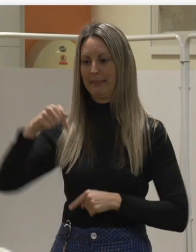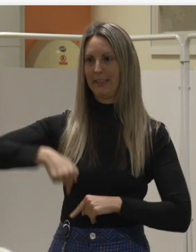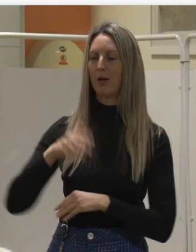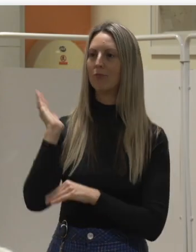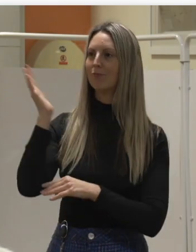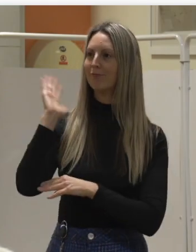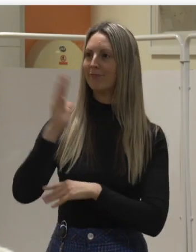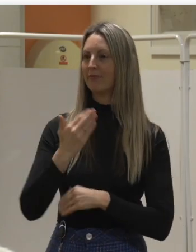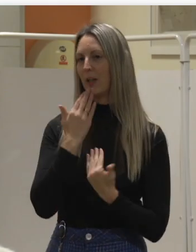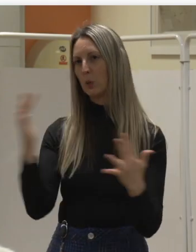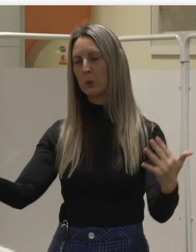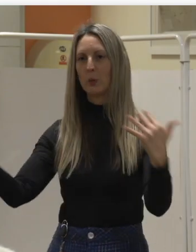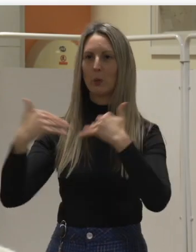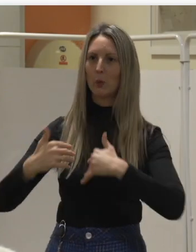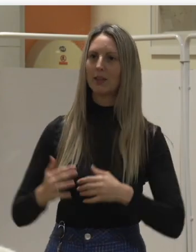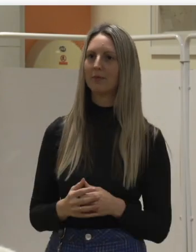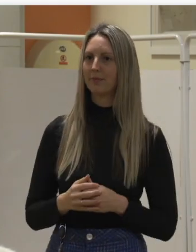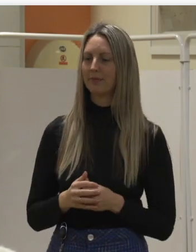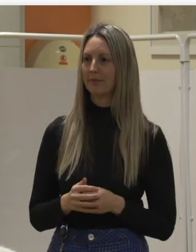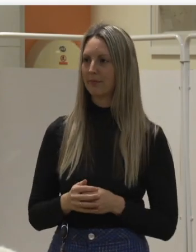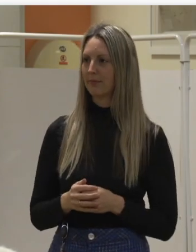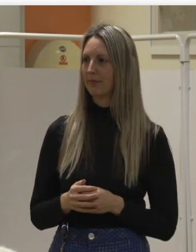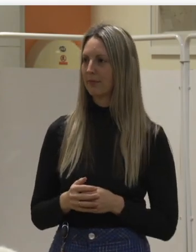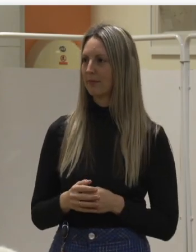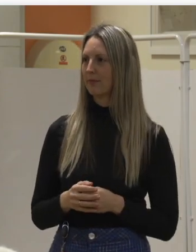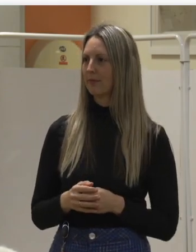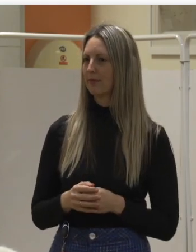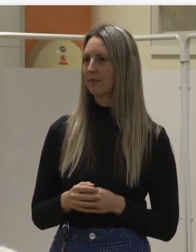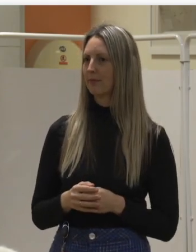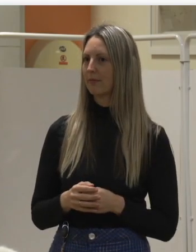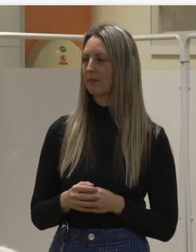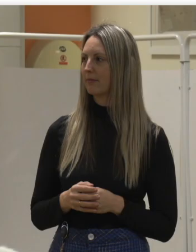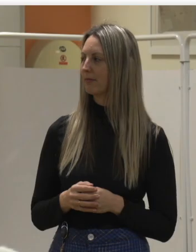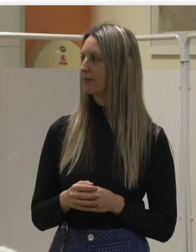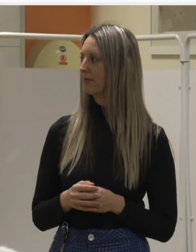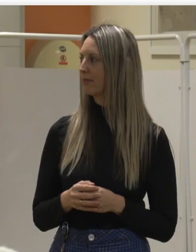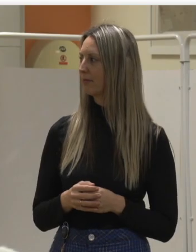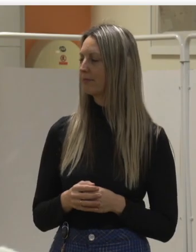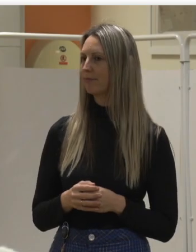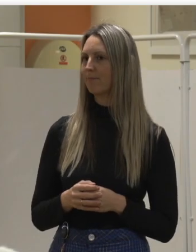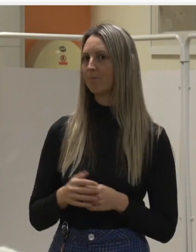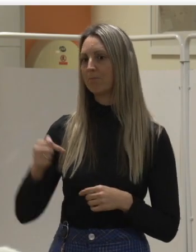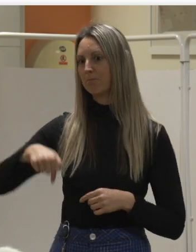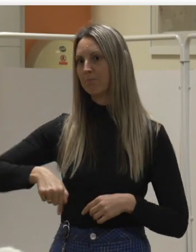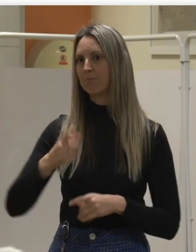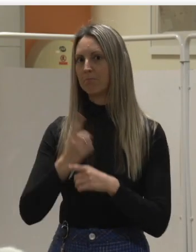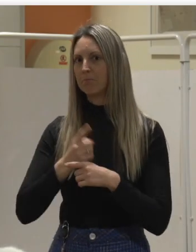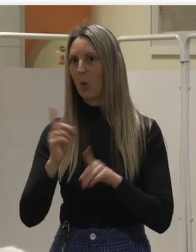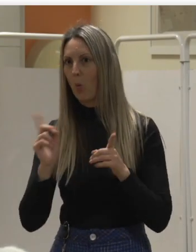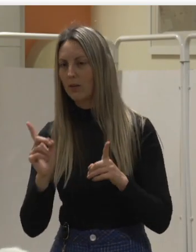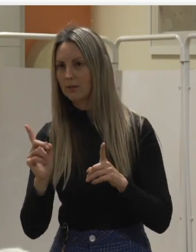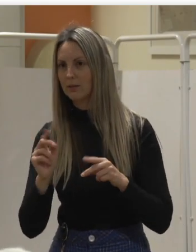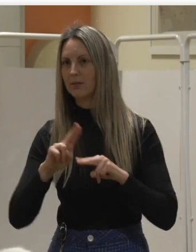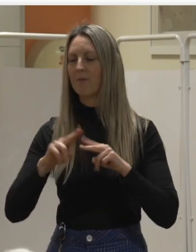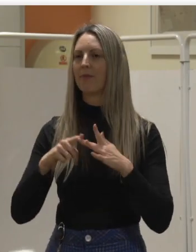all of you to come and attend the talk. I was asked to talk about fibromyalgia and